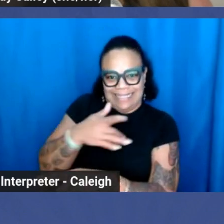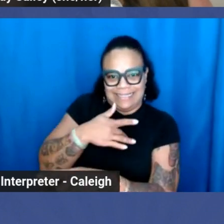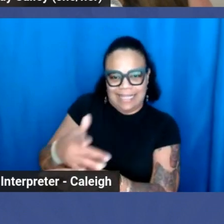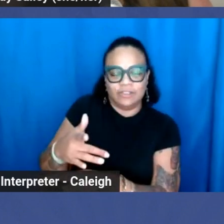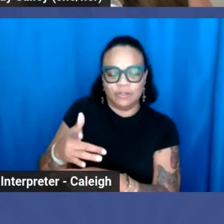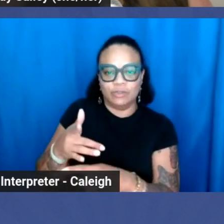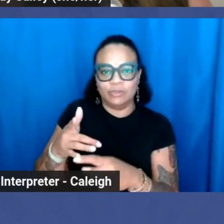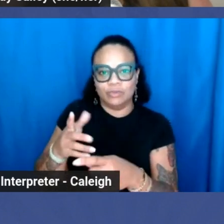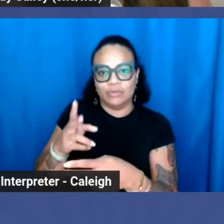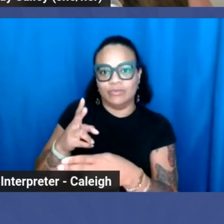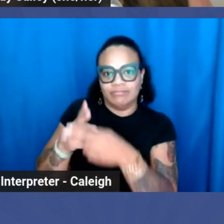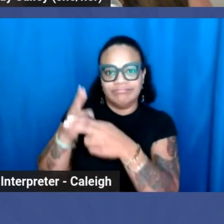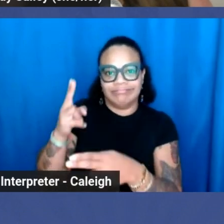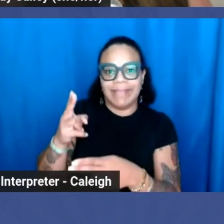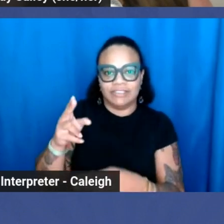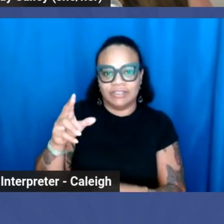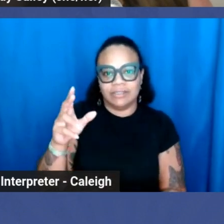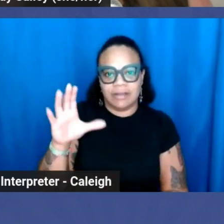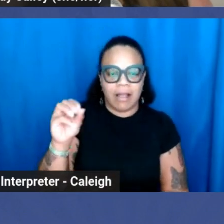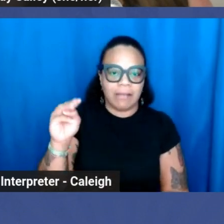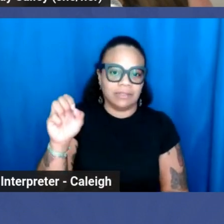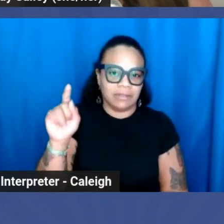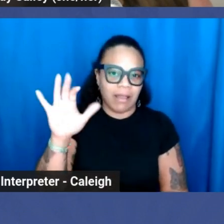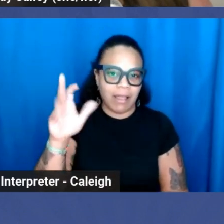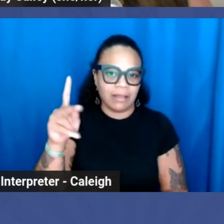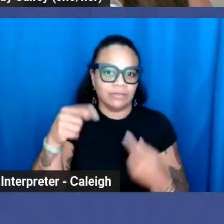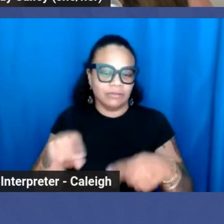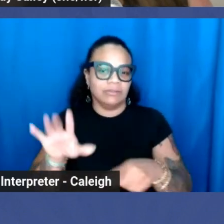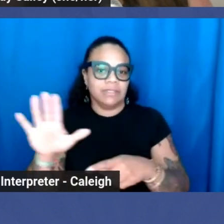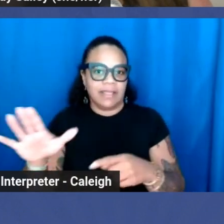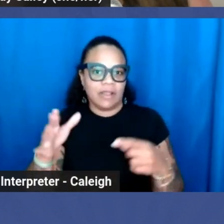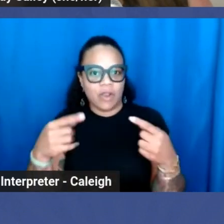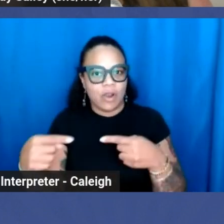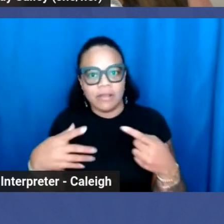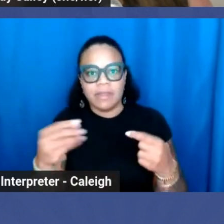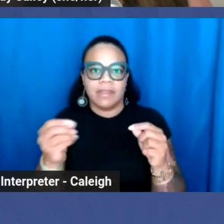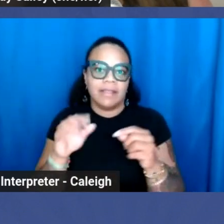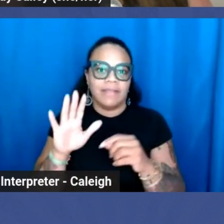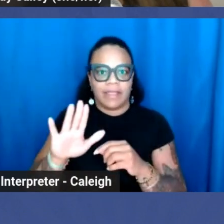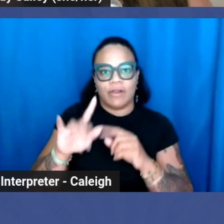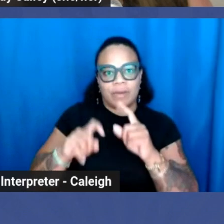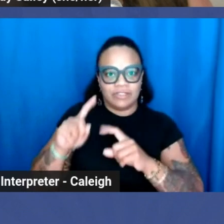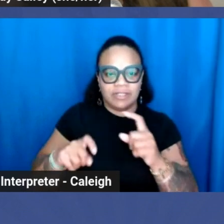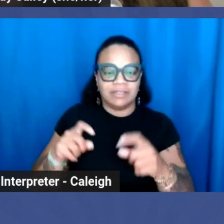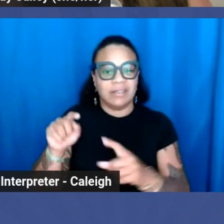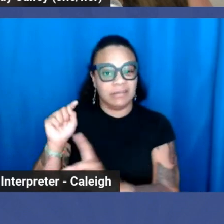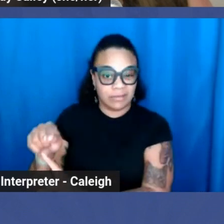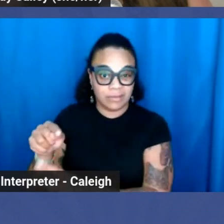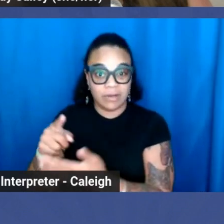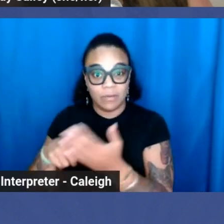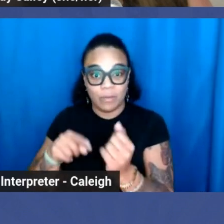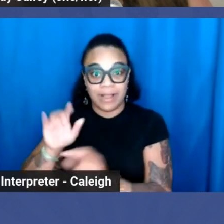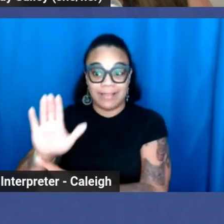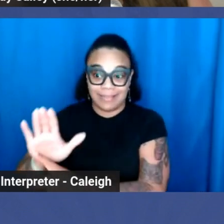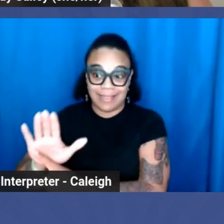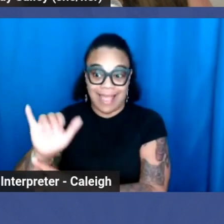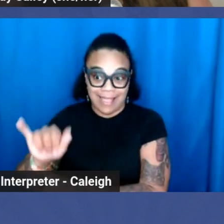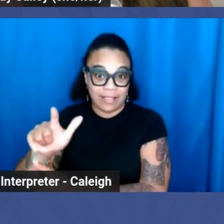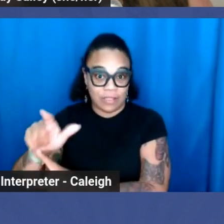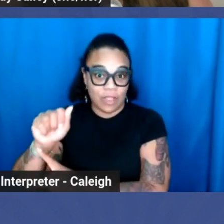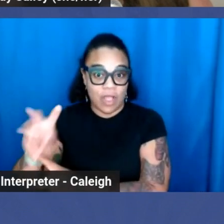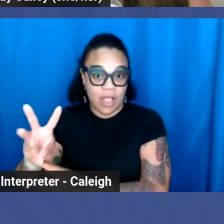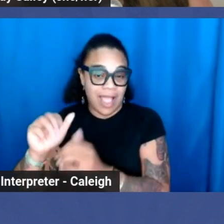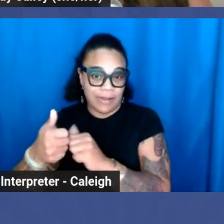in their arguments and lines of questioning. So what Comstock does related to that harmful content thing,